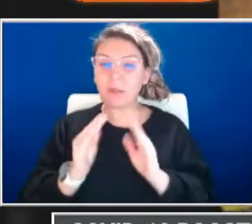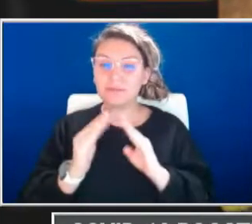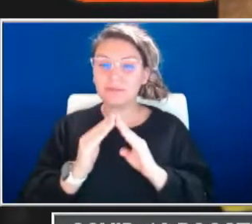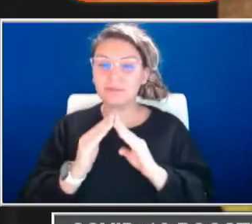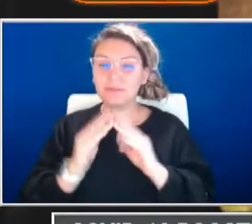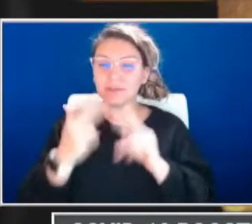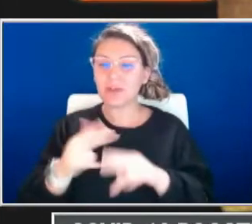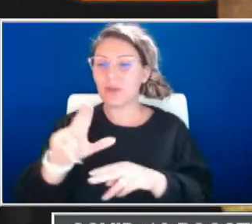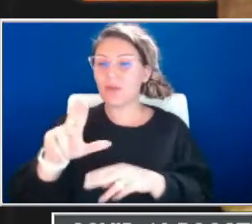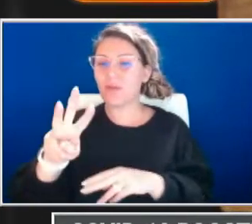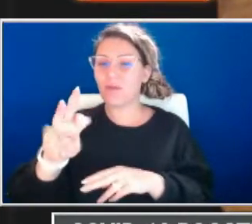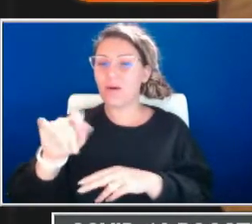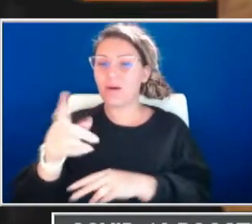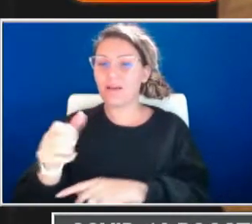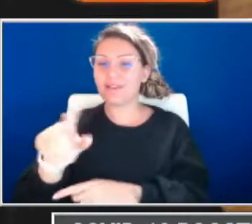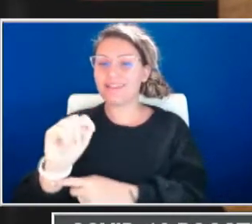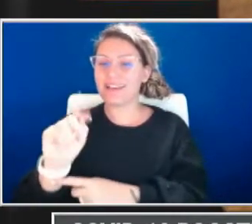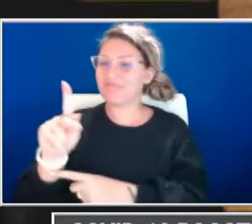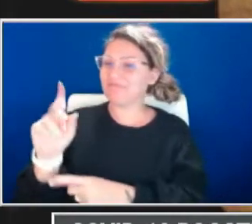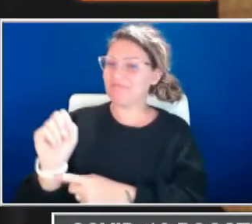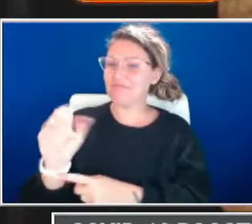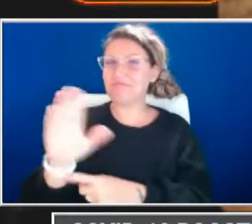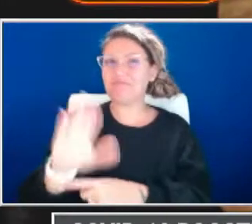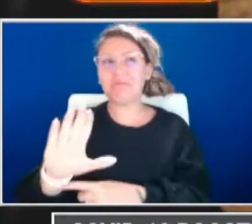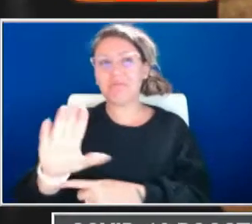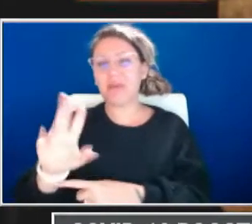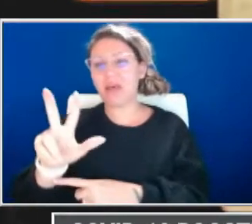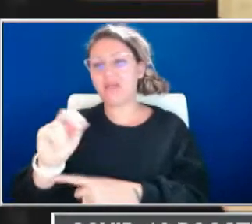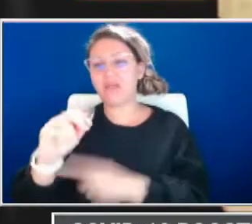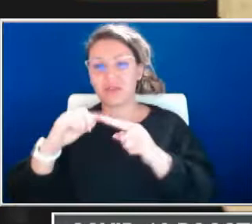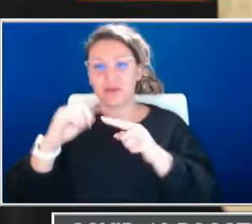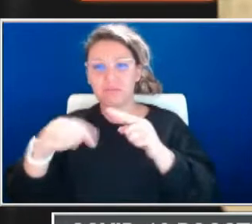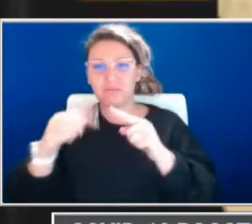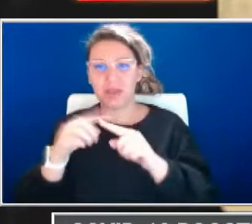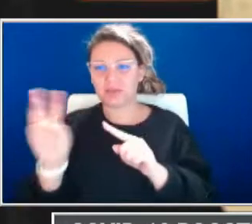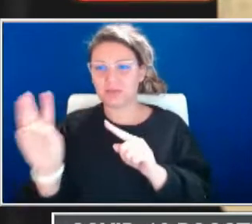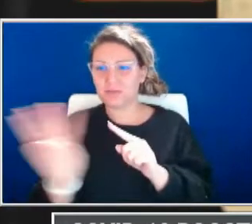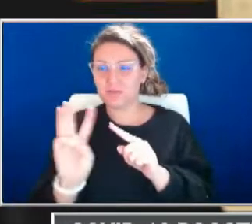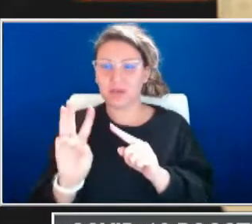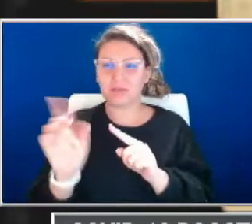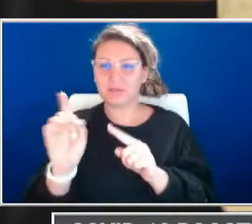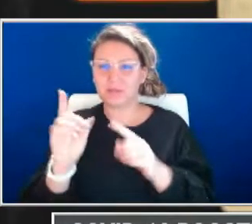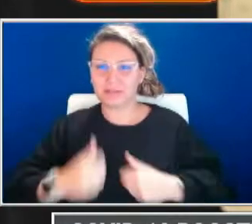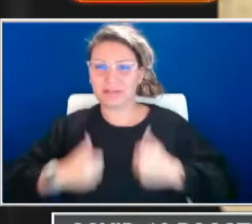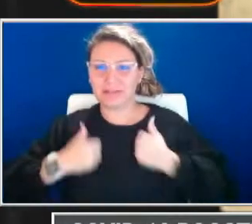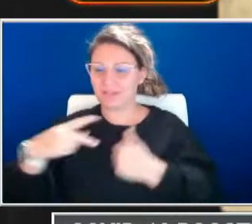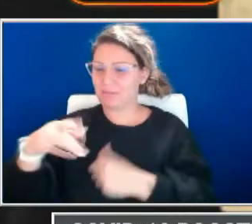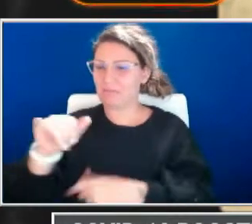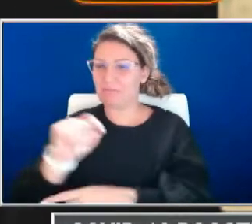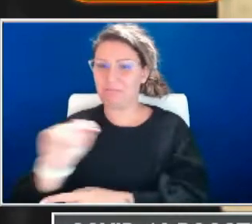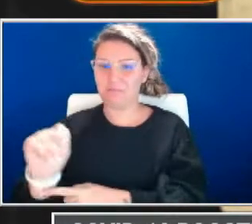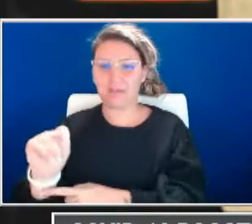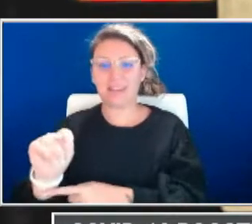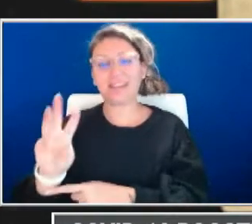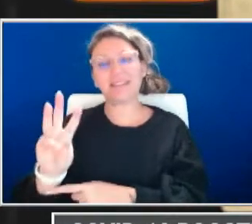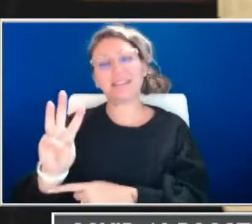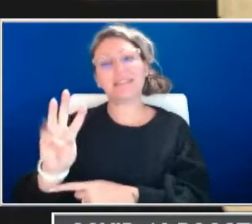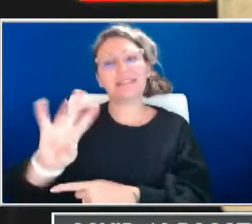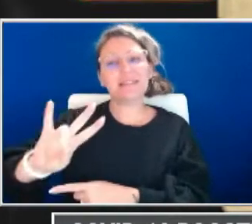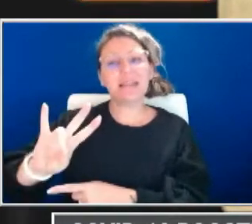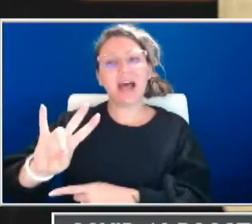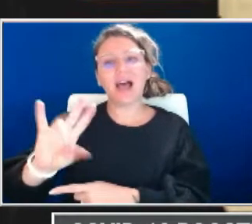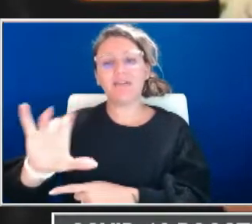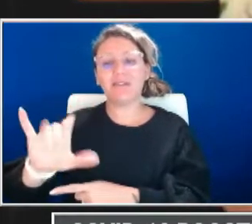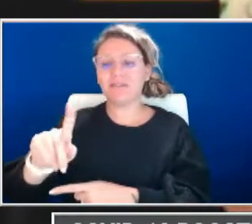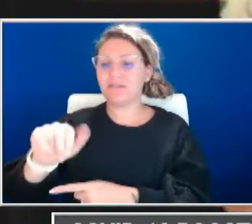is about 30 miles west of where I live in Pittsburgh. 67-year-old Vince Syward was just settling into his